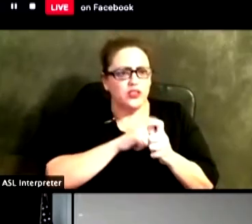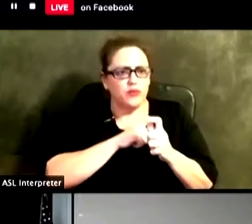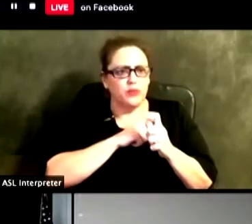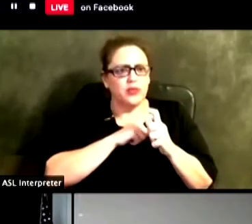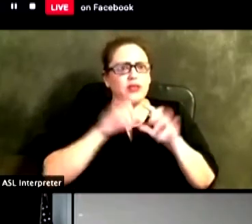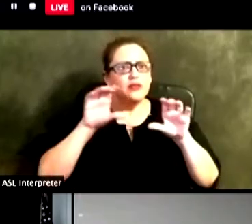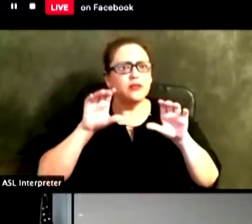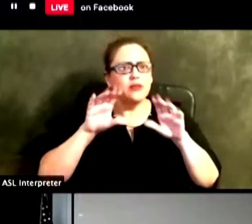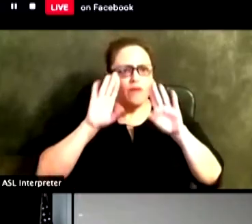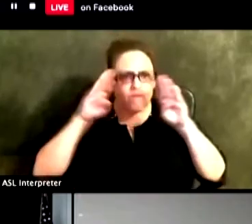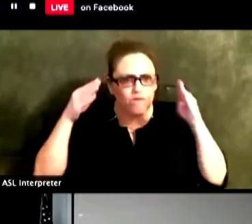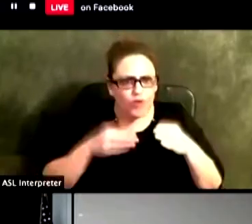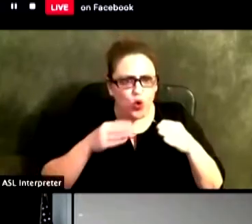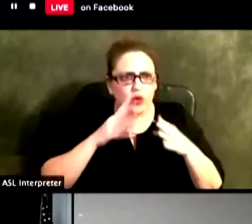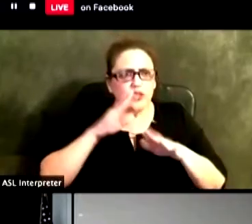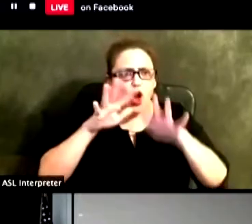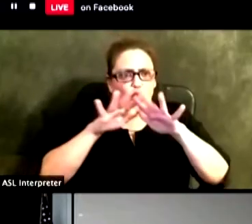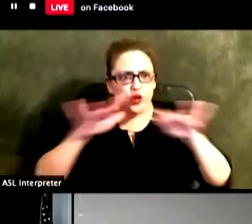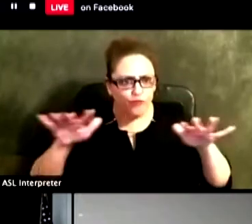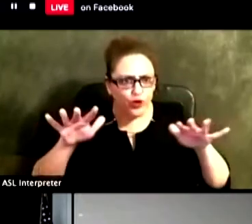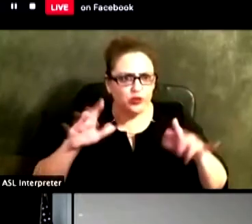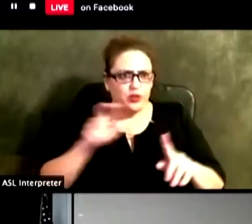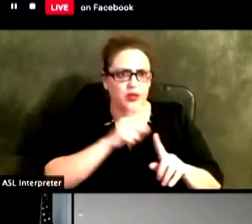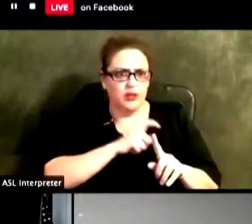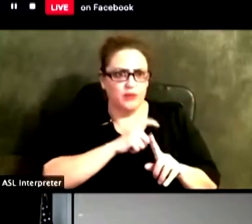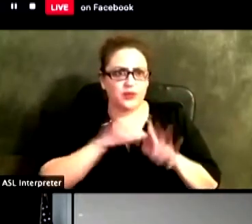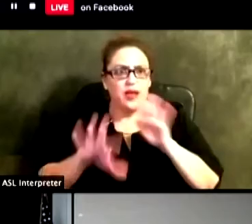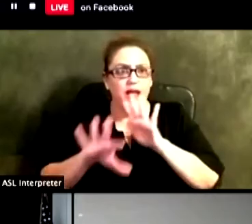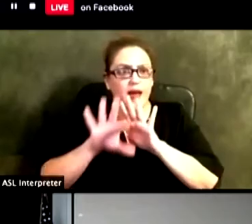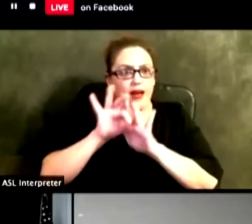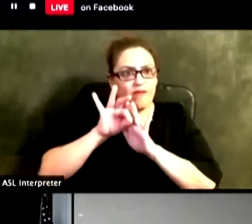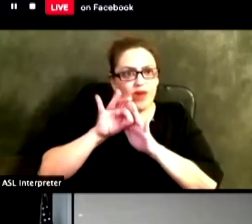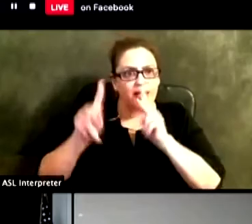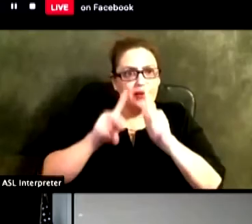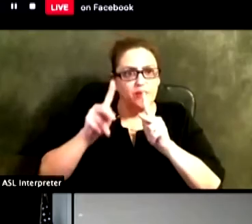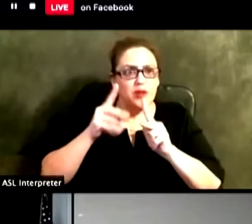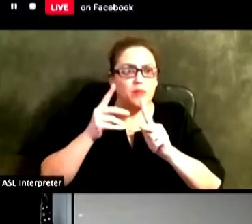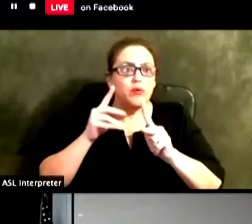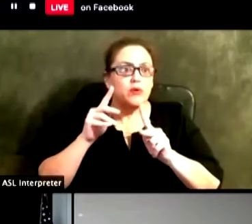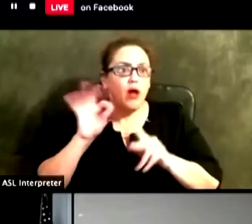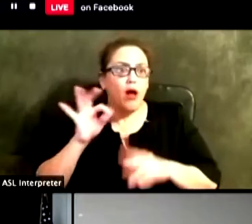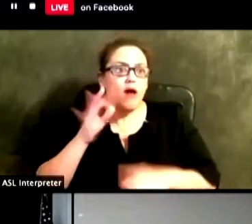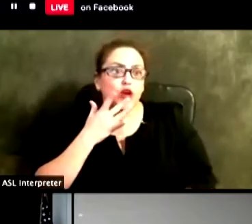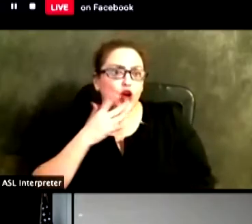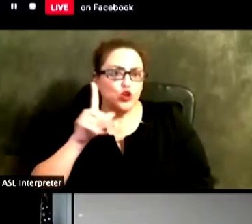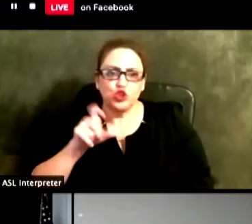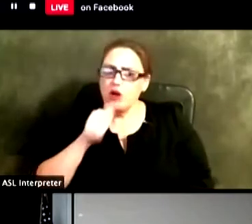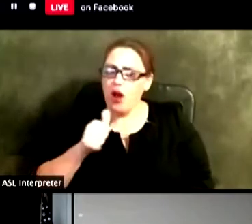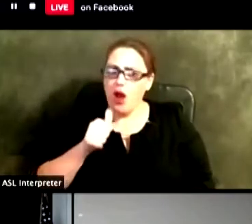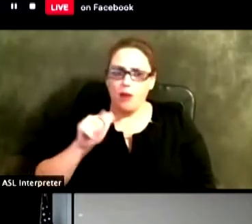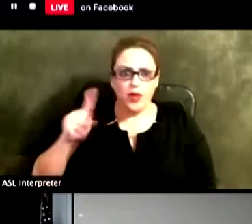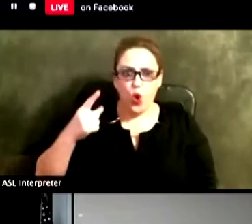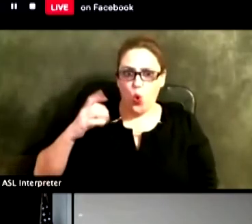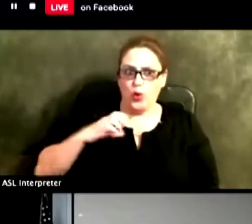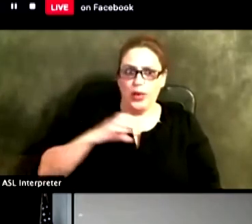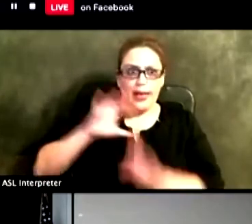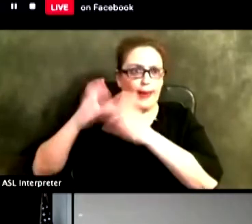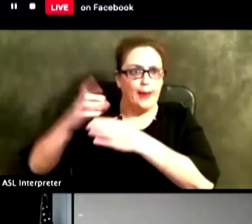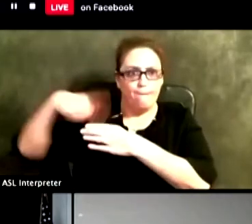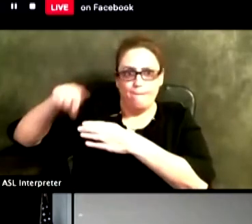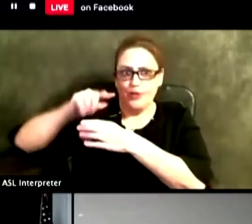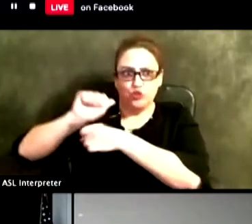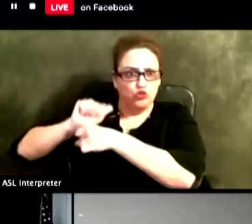of the commission? Finding excellent professionals of color should not solely be isolated to the commission like this. Walk the talk. Again, that's a quote